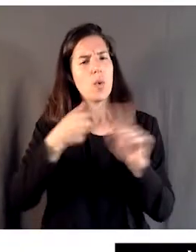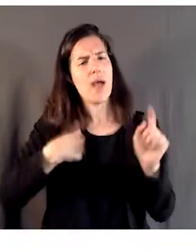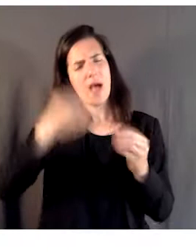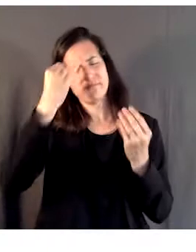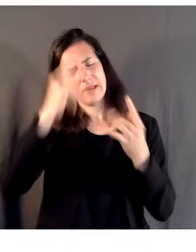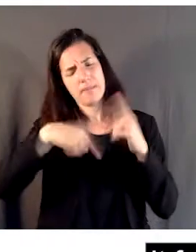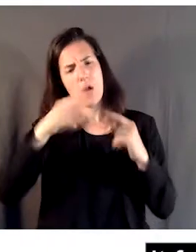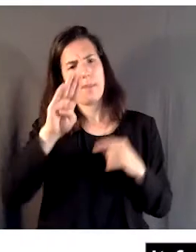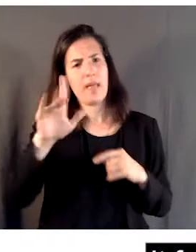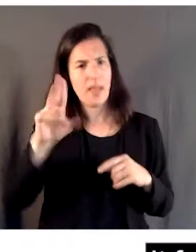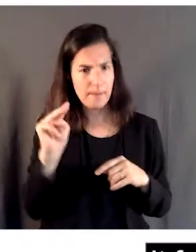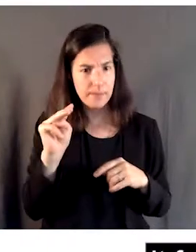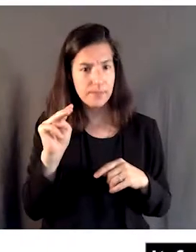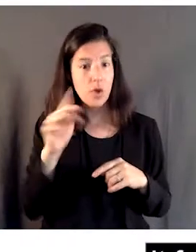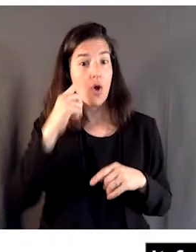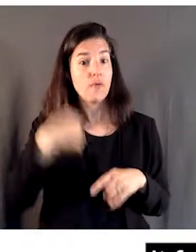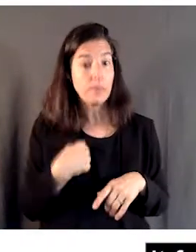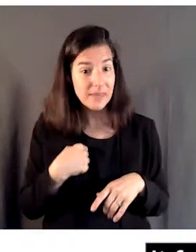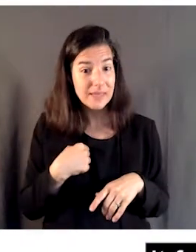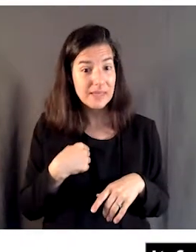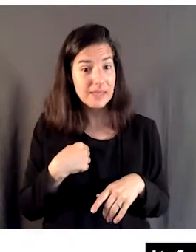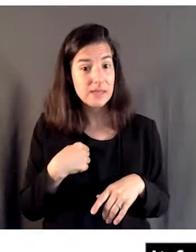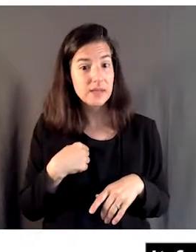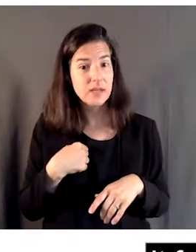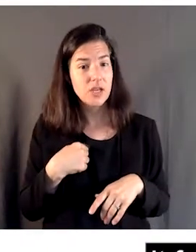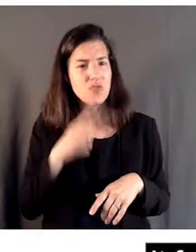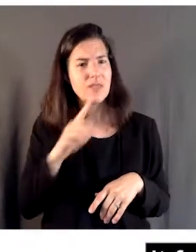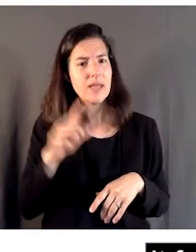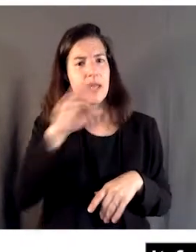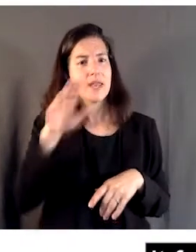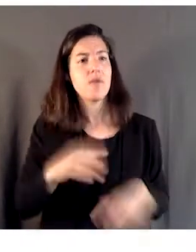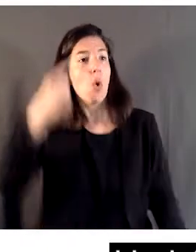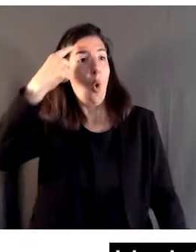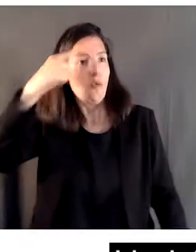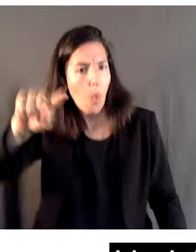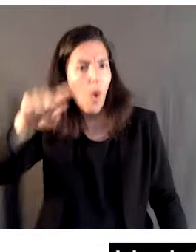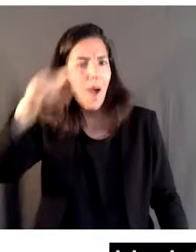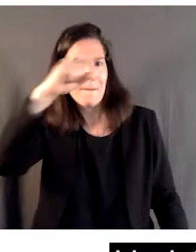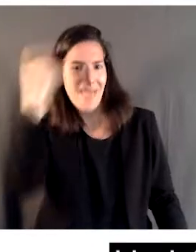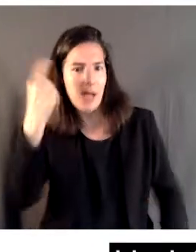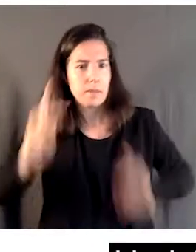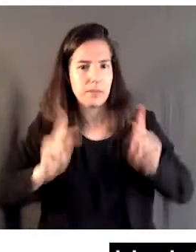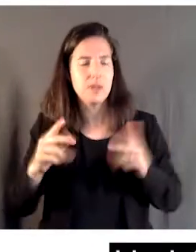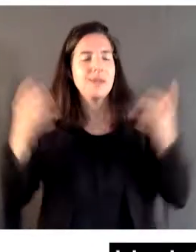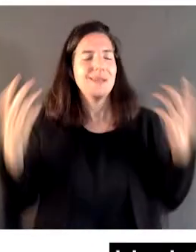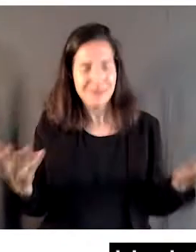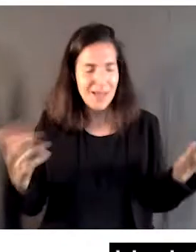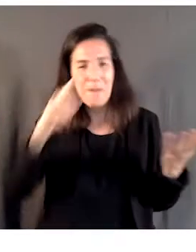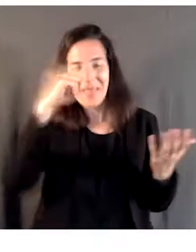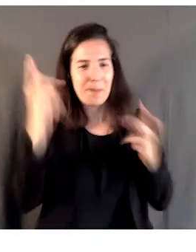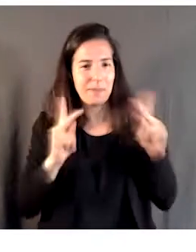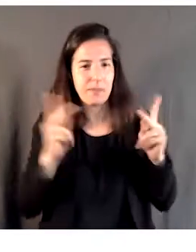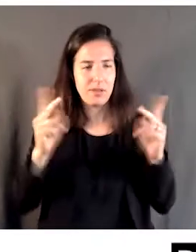Matter, for me, it was never for Black people. Black folks always knew that Black lives